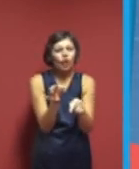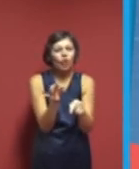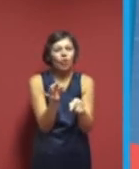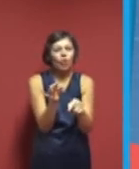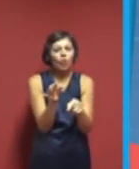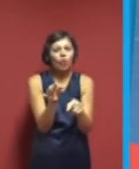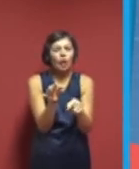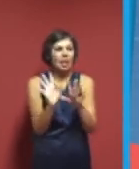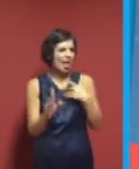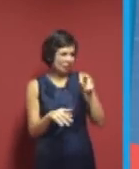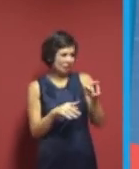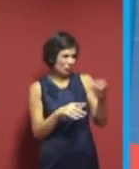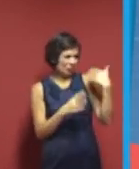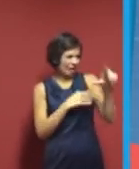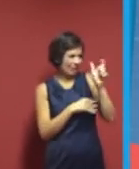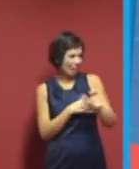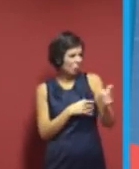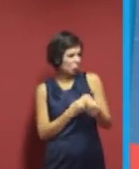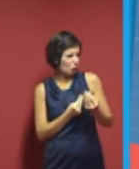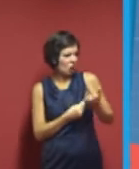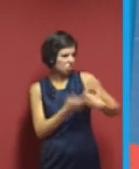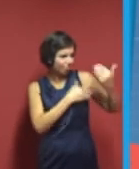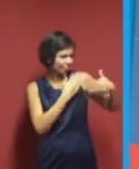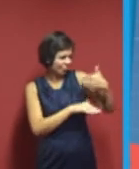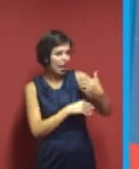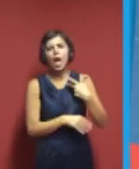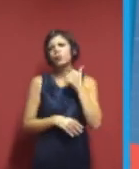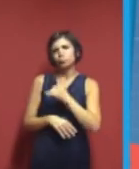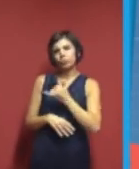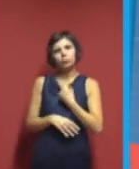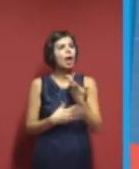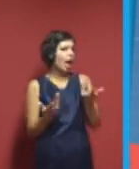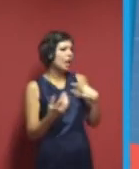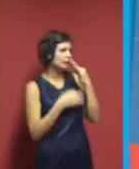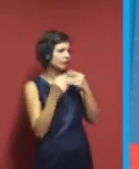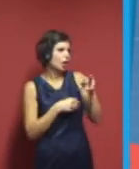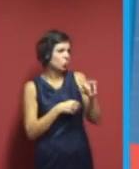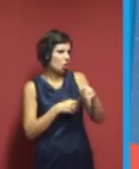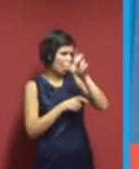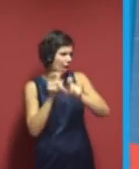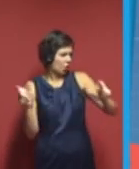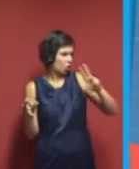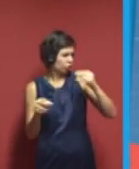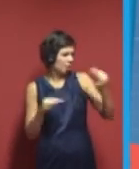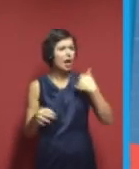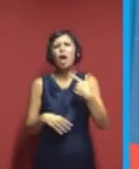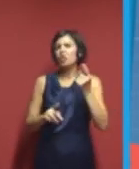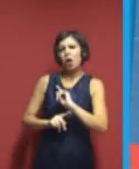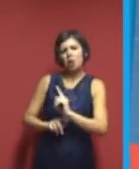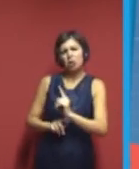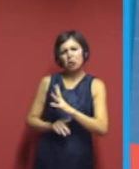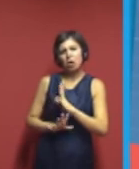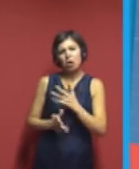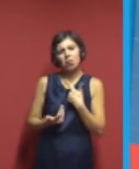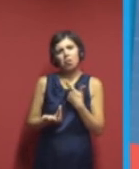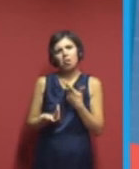was, yes, I did. so you know Italians very well now? Well, I wouldn't say that. No, okay, it's impossible. I don't think Italians know themselves. Okay, I think